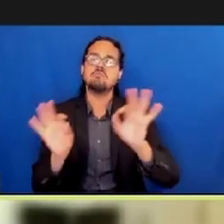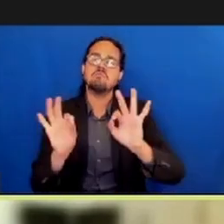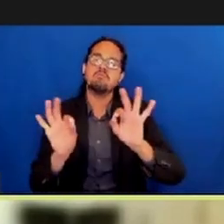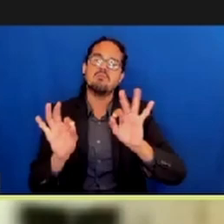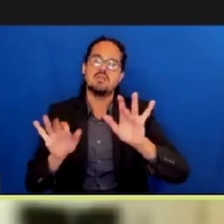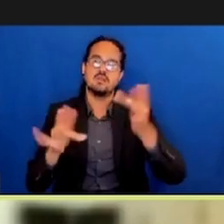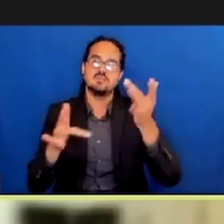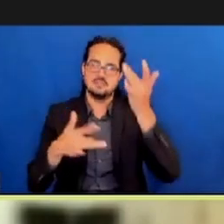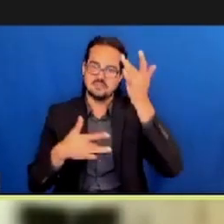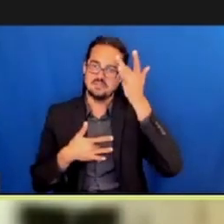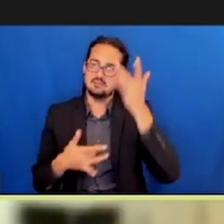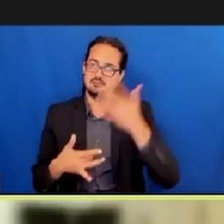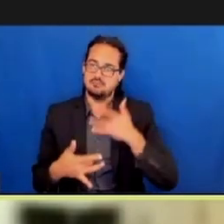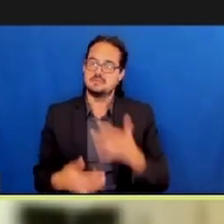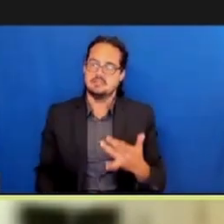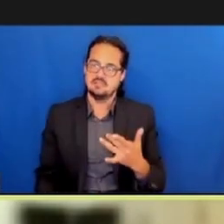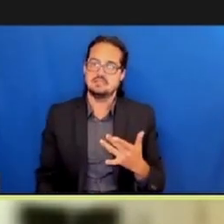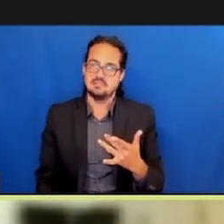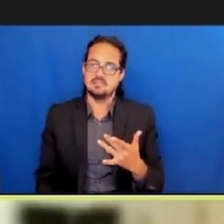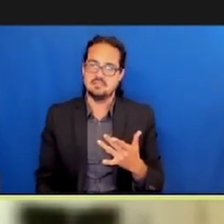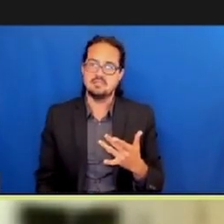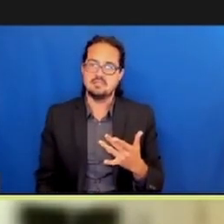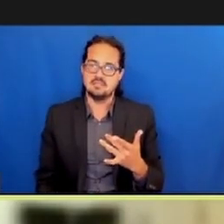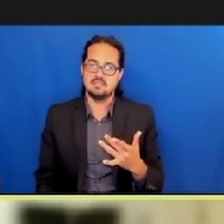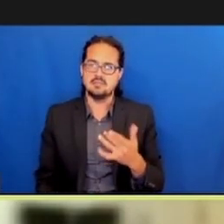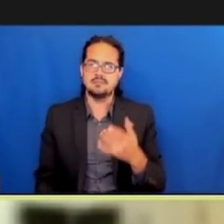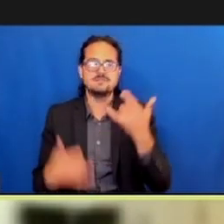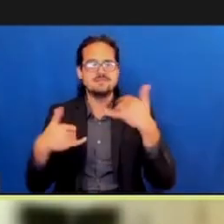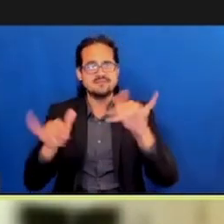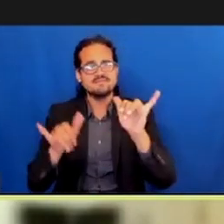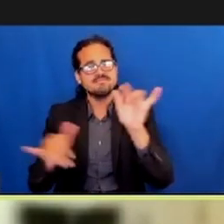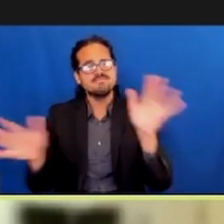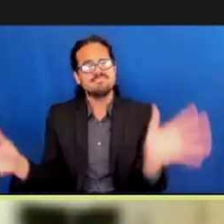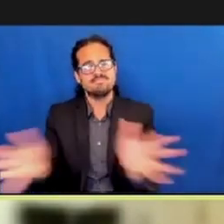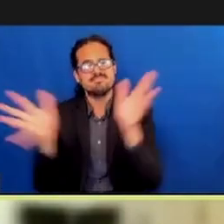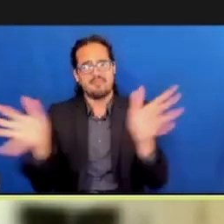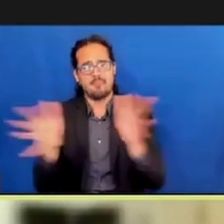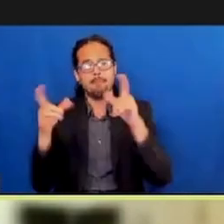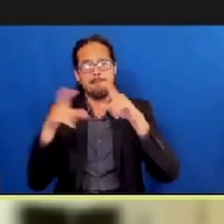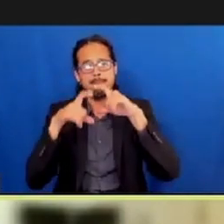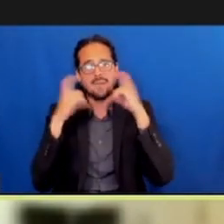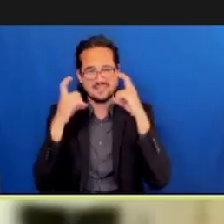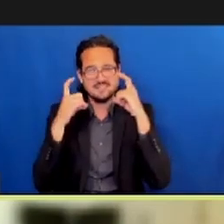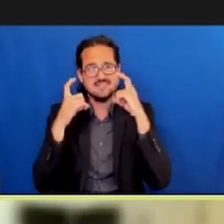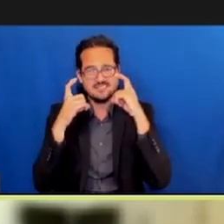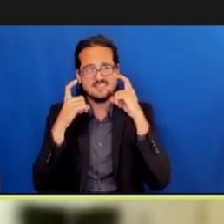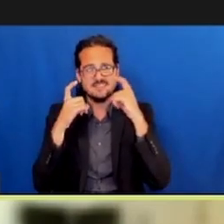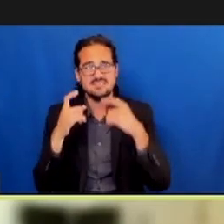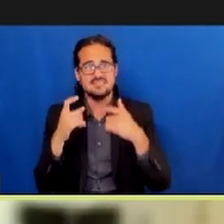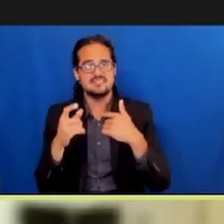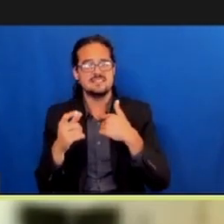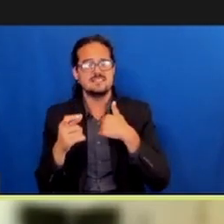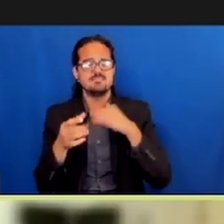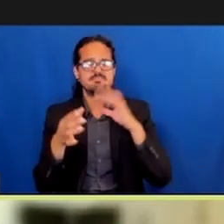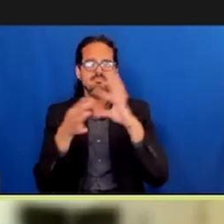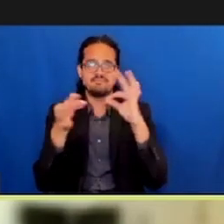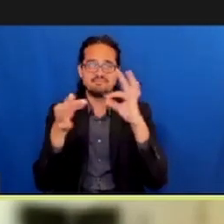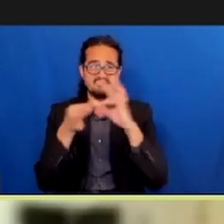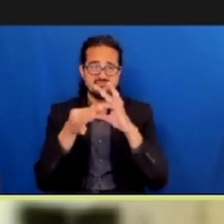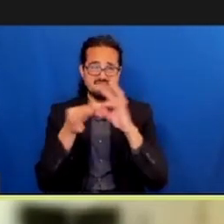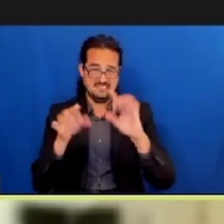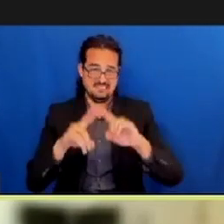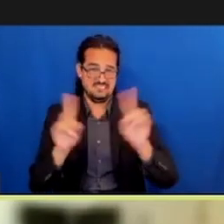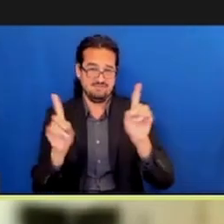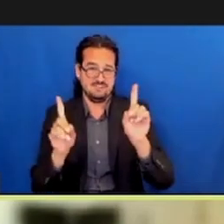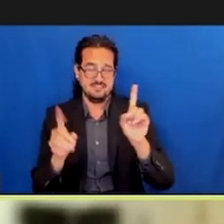and Dr. Santora touched on this. I'm just going to say it maybe in a little bit different words so that all of our comments layer together and hopefully it makes sense